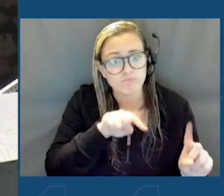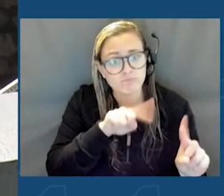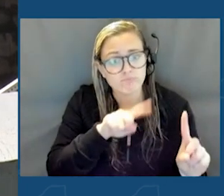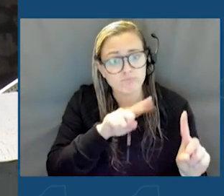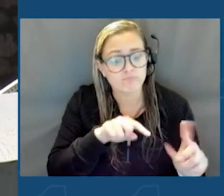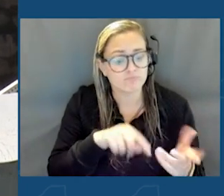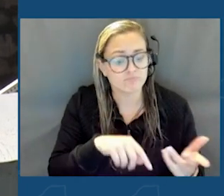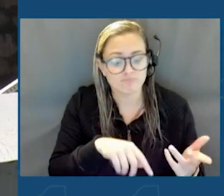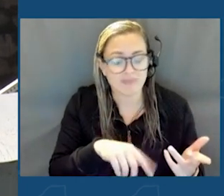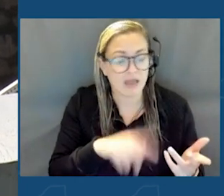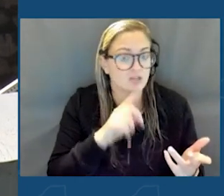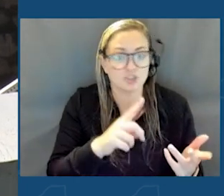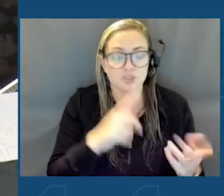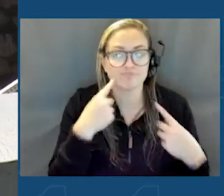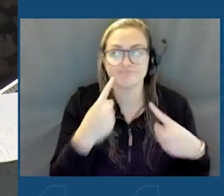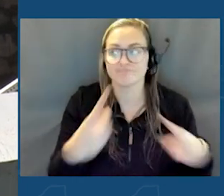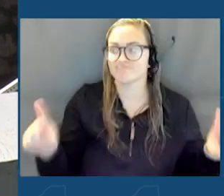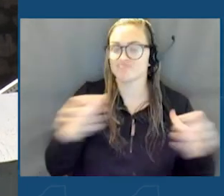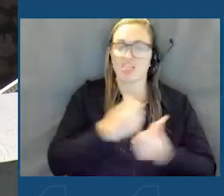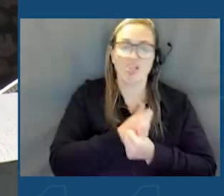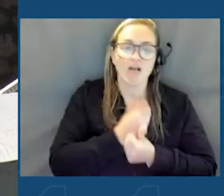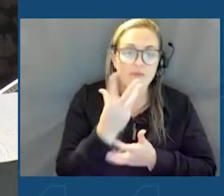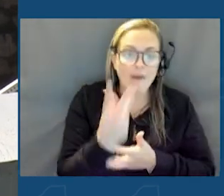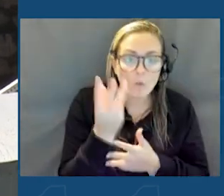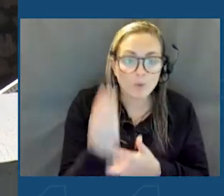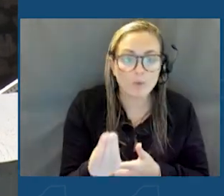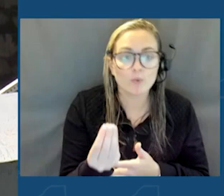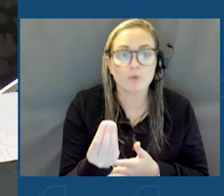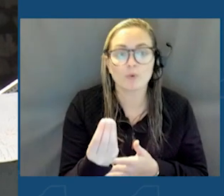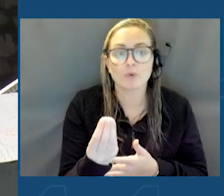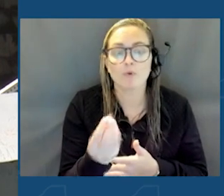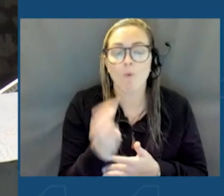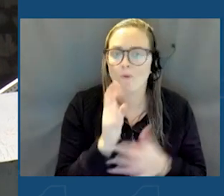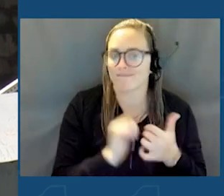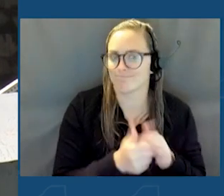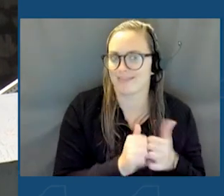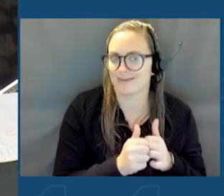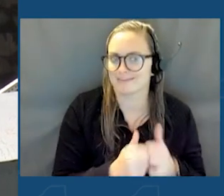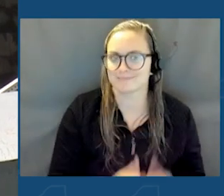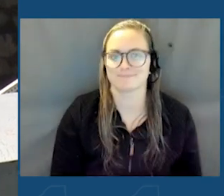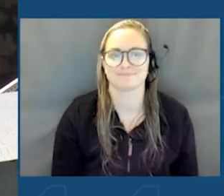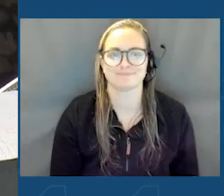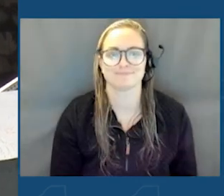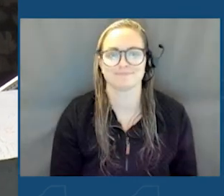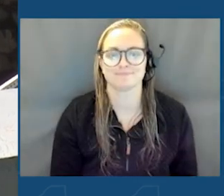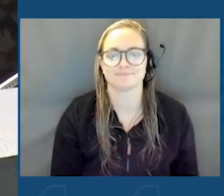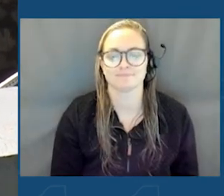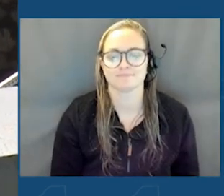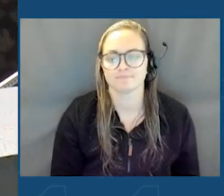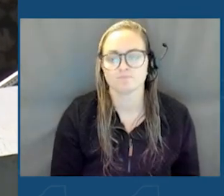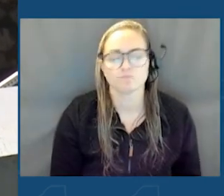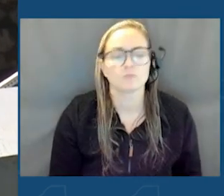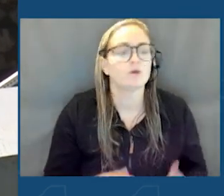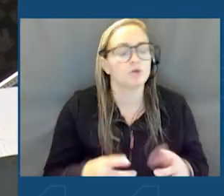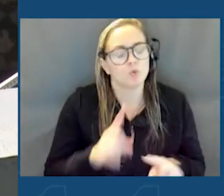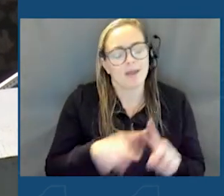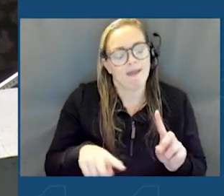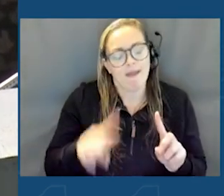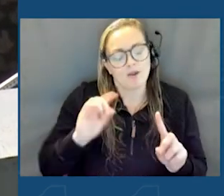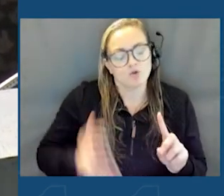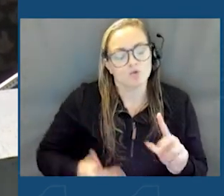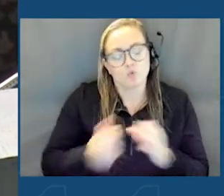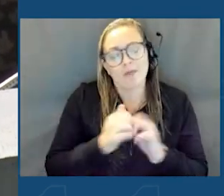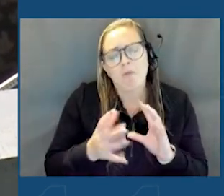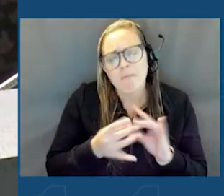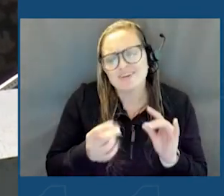love for the outdoors or athletics. I can't introduce the governor without mentioning a couple